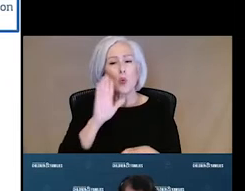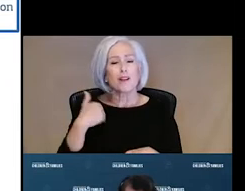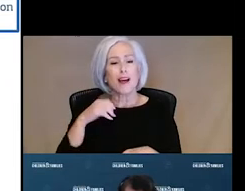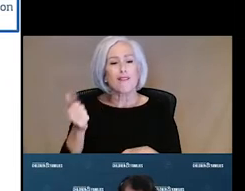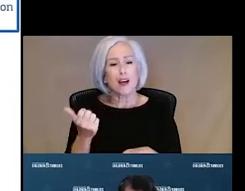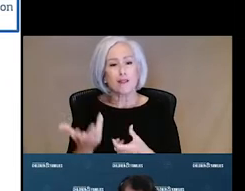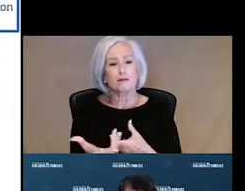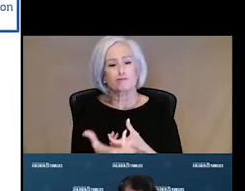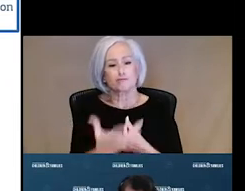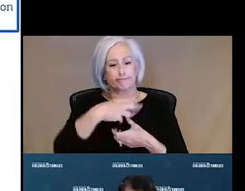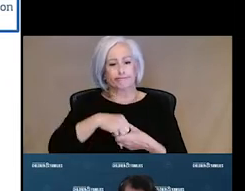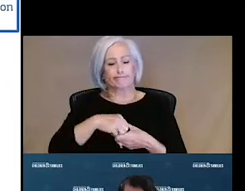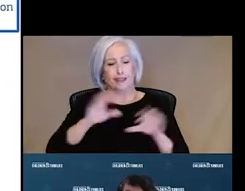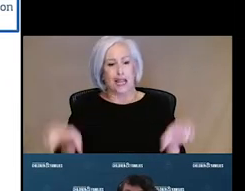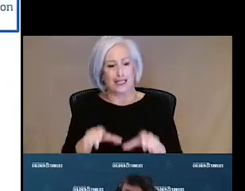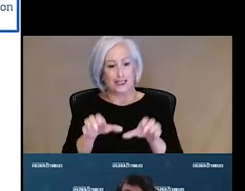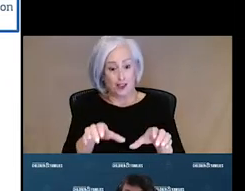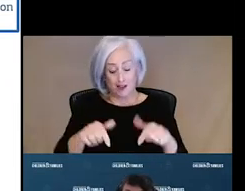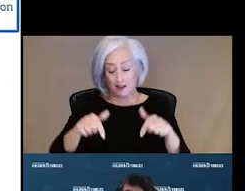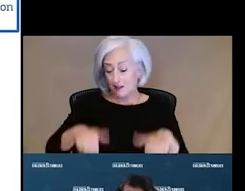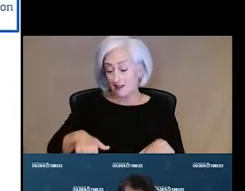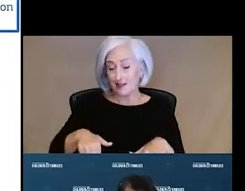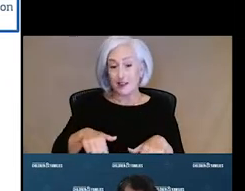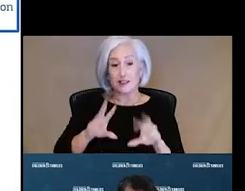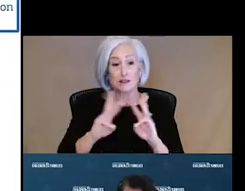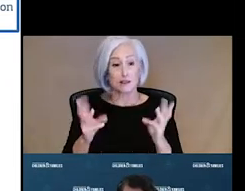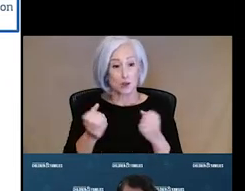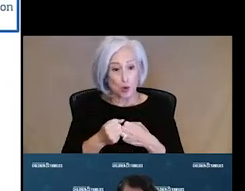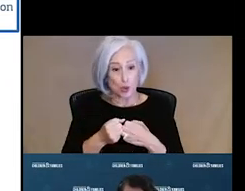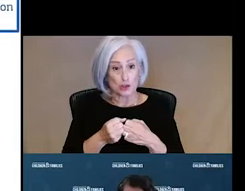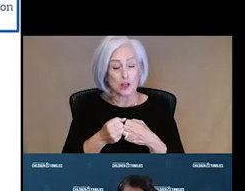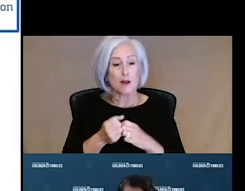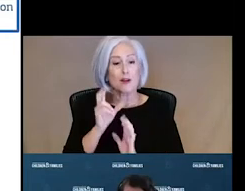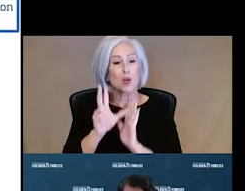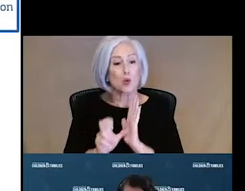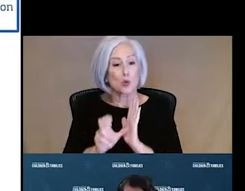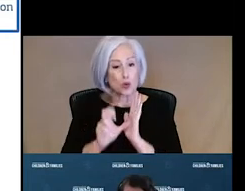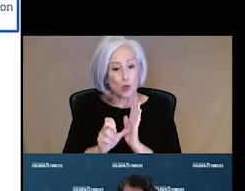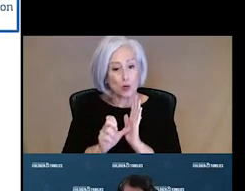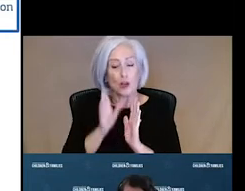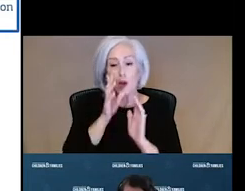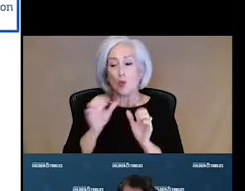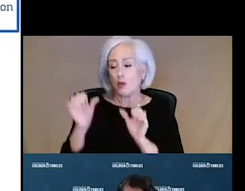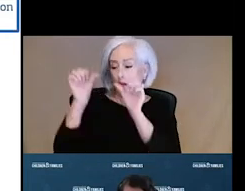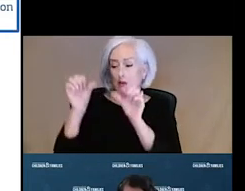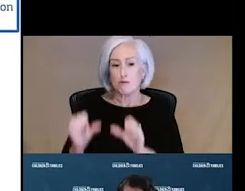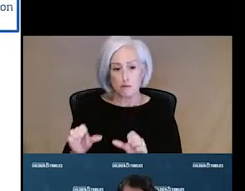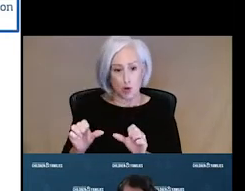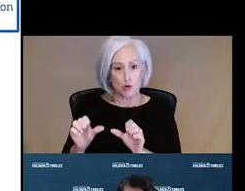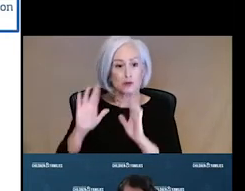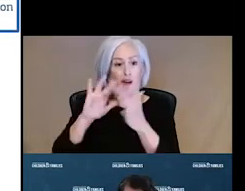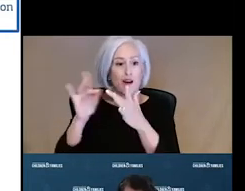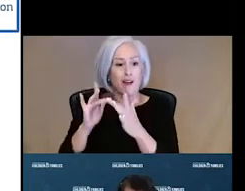activities. We will record the webinar and post to our brand new ARP FVPSA webpage within a few weeks of this event, along with a Spanish